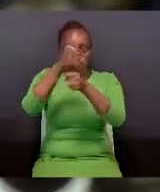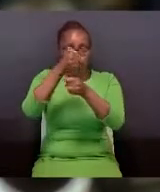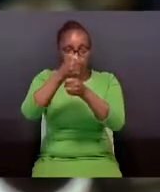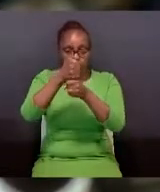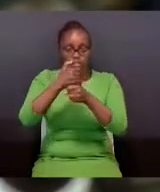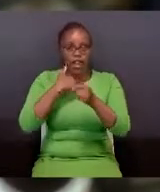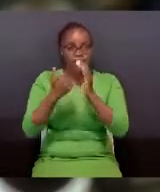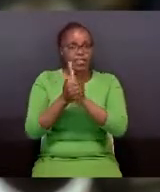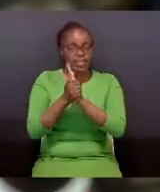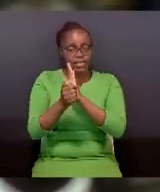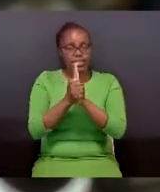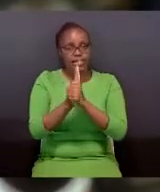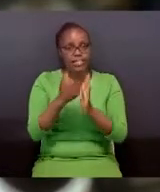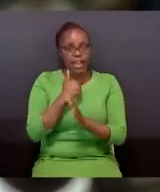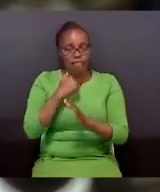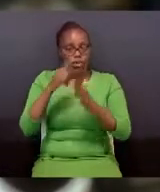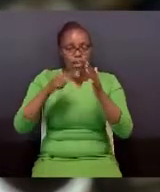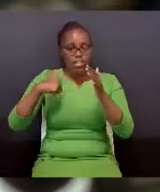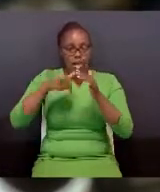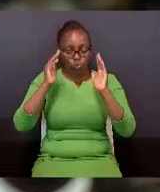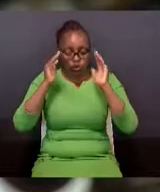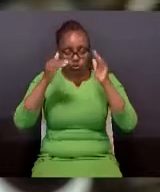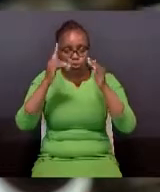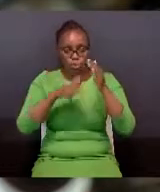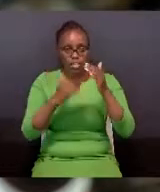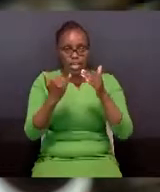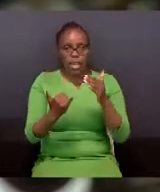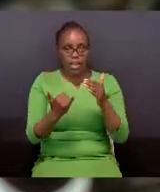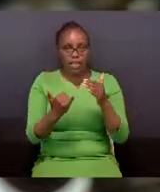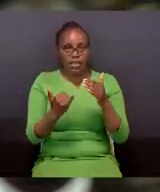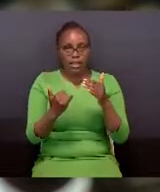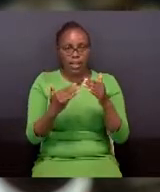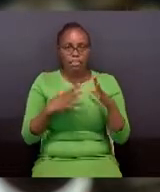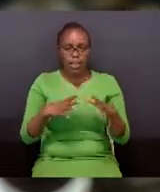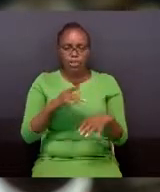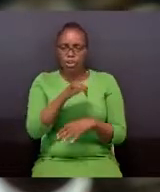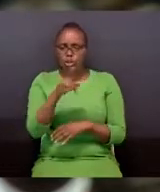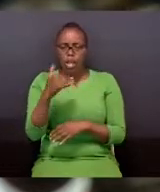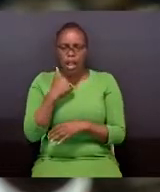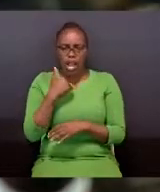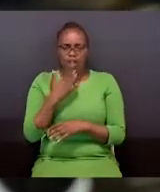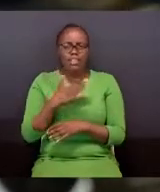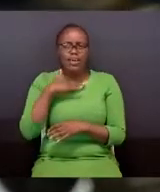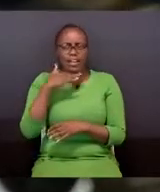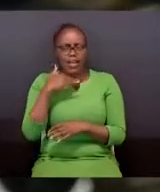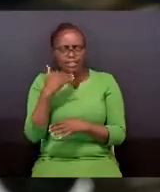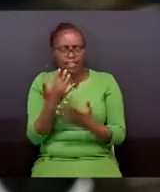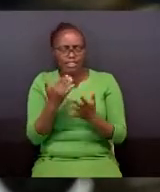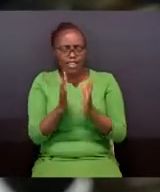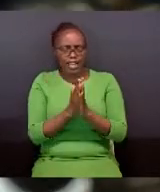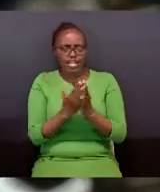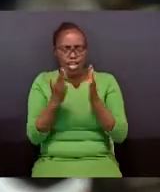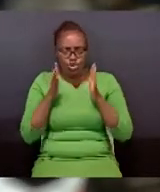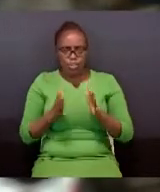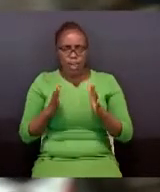I have the skills. What we do look at in young people is, do you have the kindness and humanity to be part of a